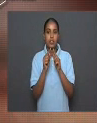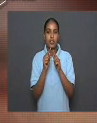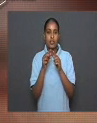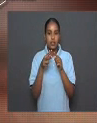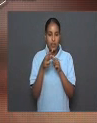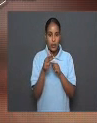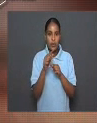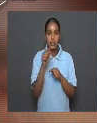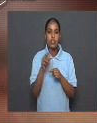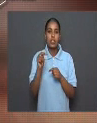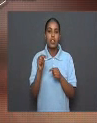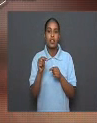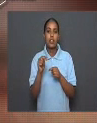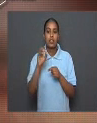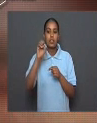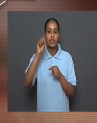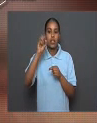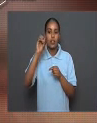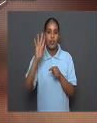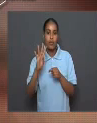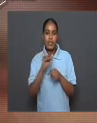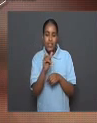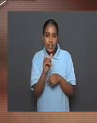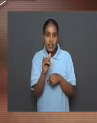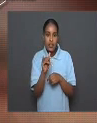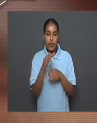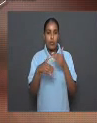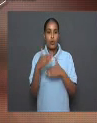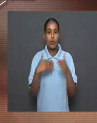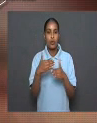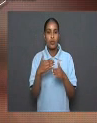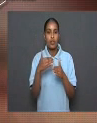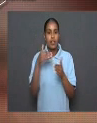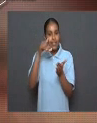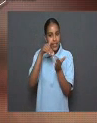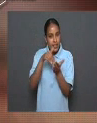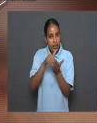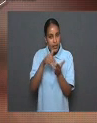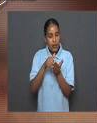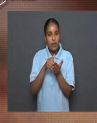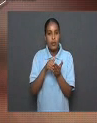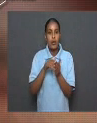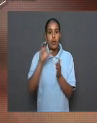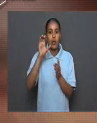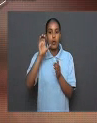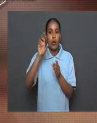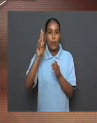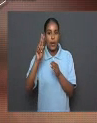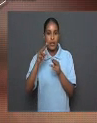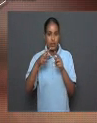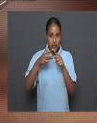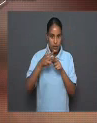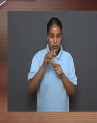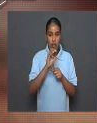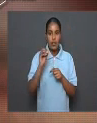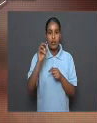zinc sulfate. The same process is repeated with the copper strip and the